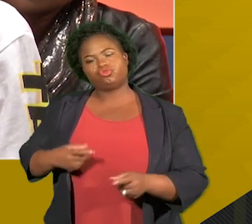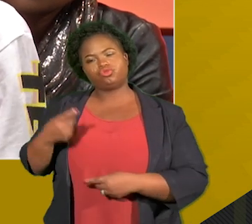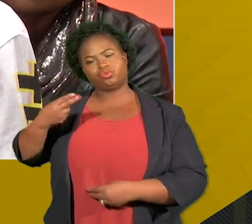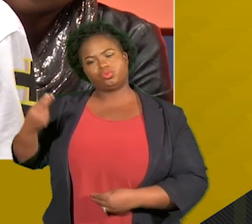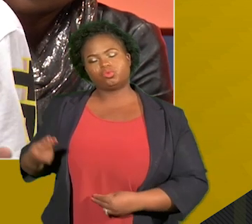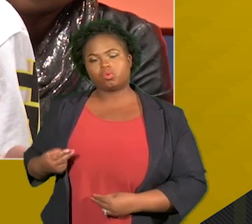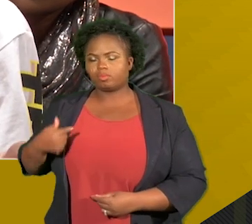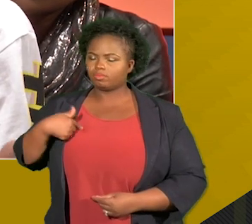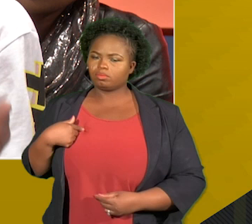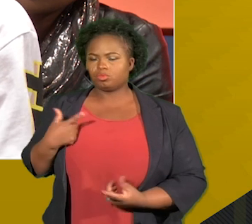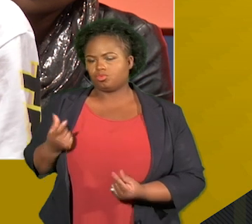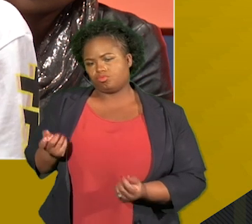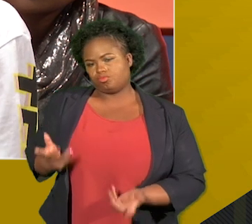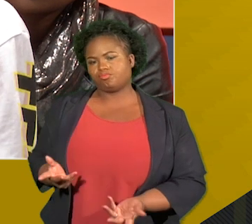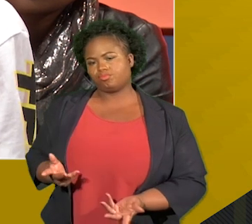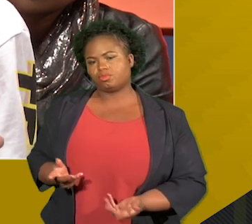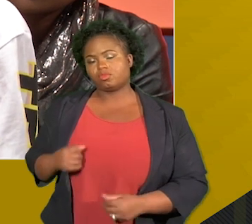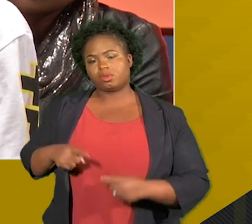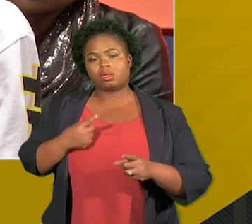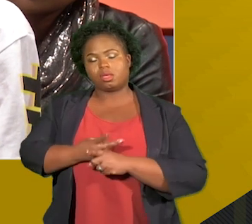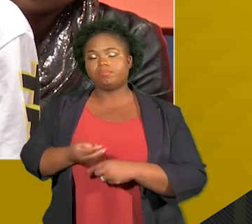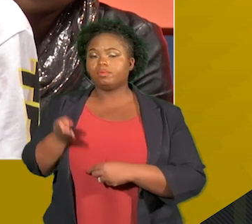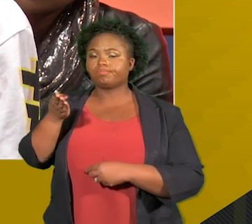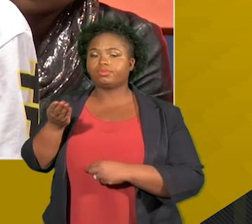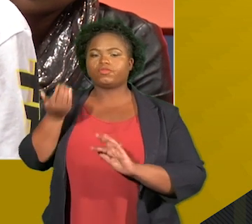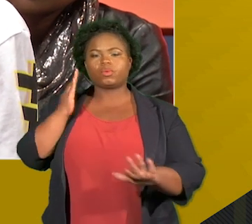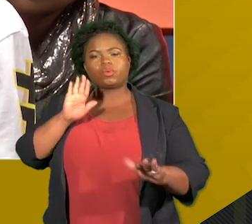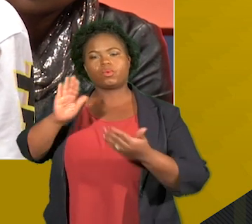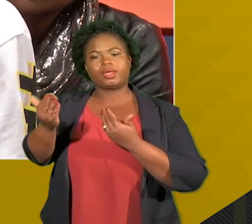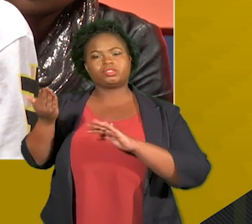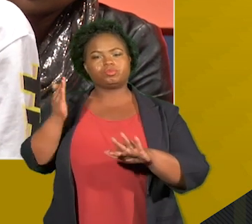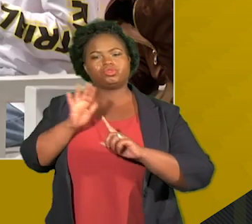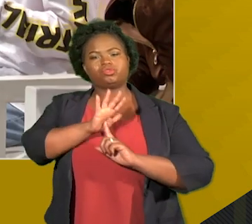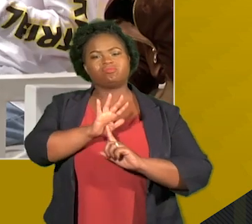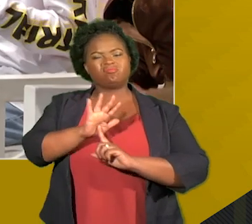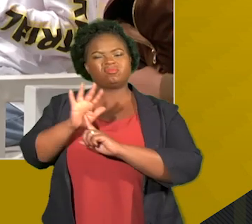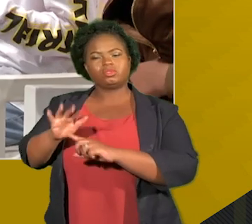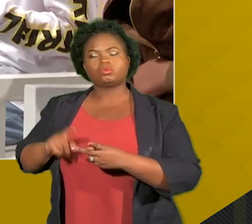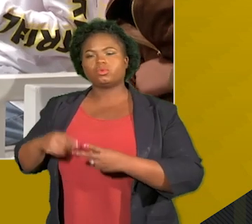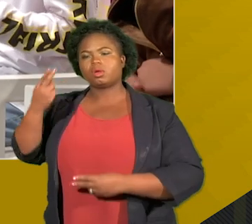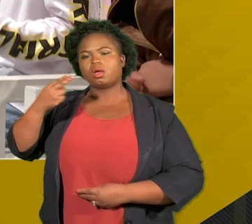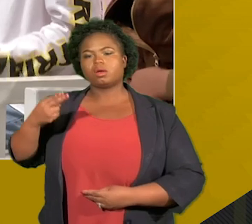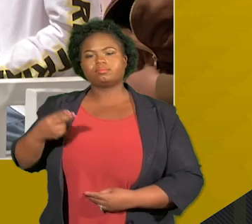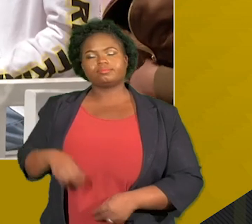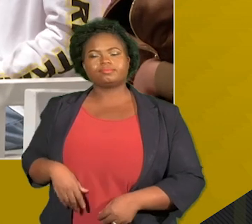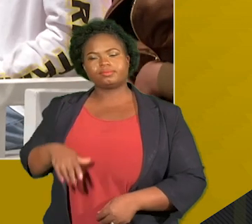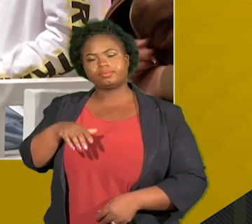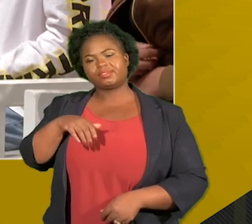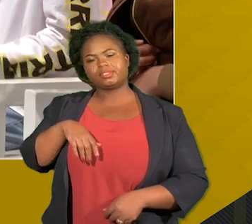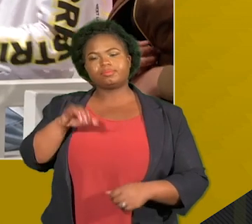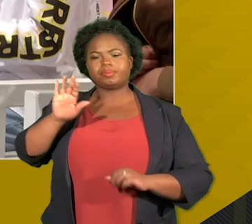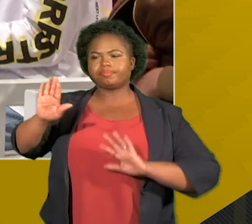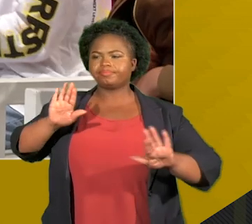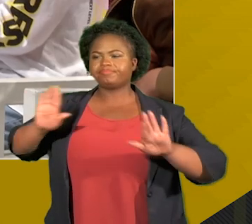ka ka yona ka ya go di exhibitions le go di art galleries